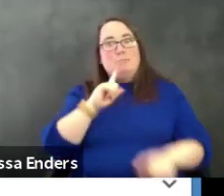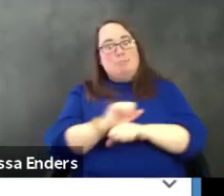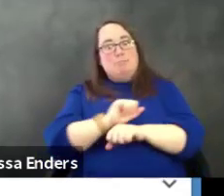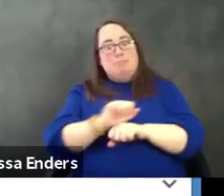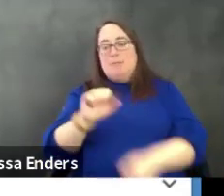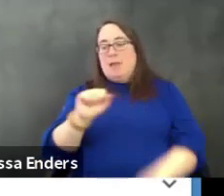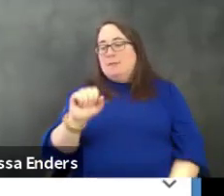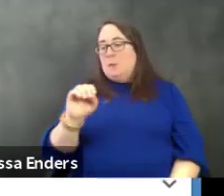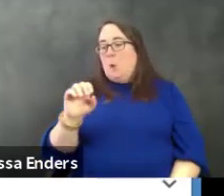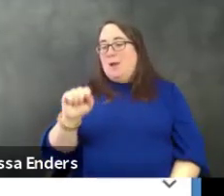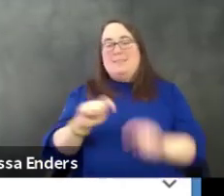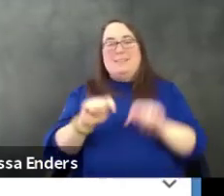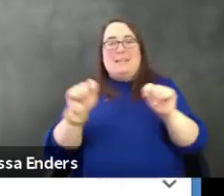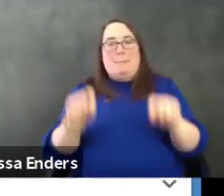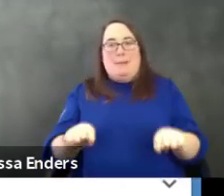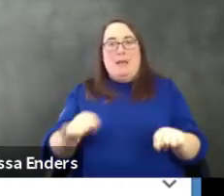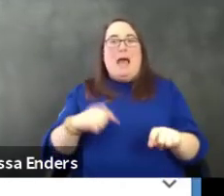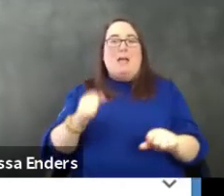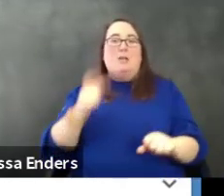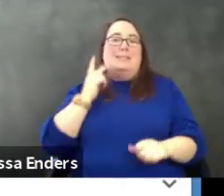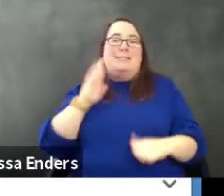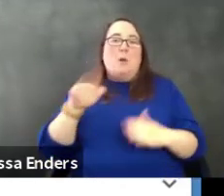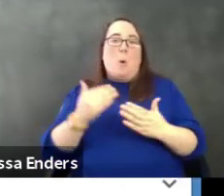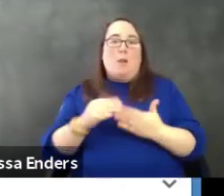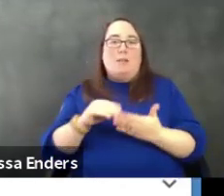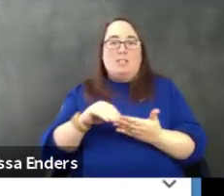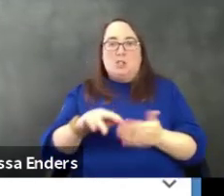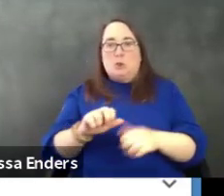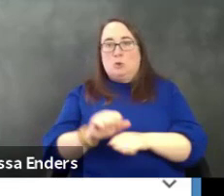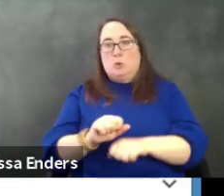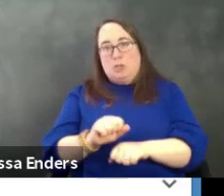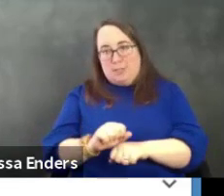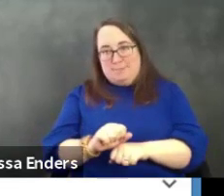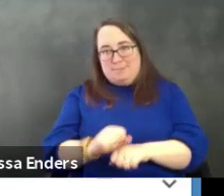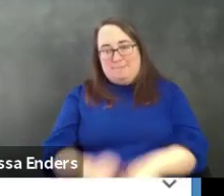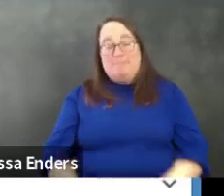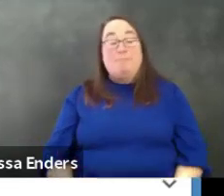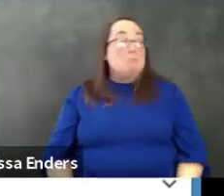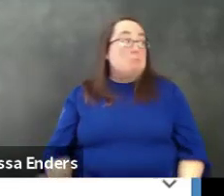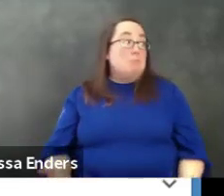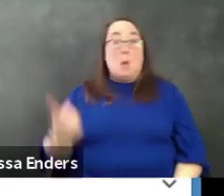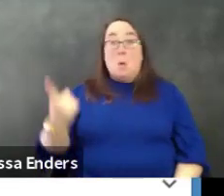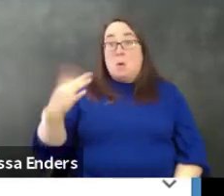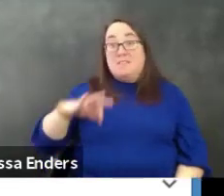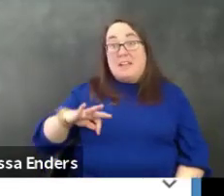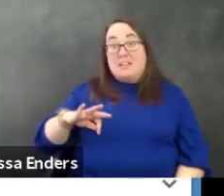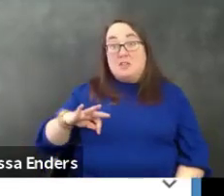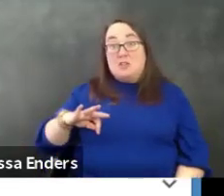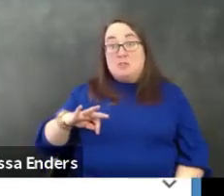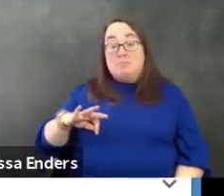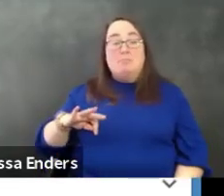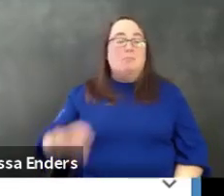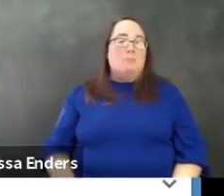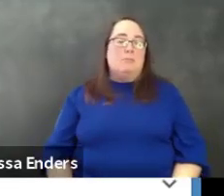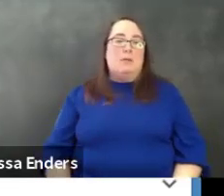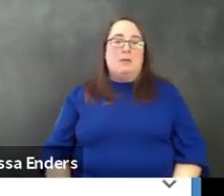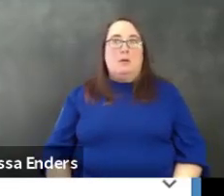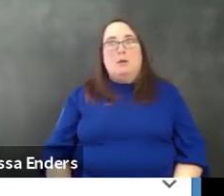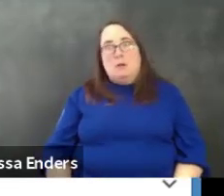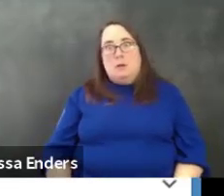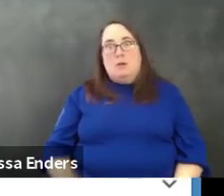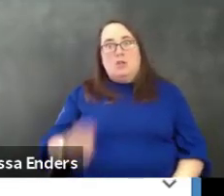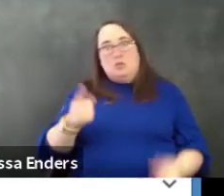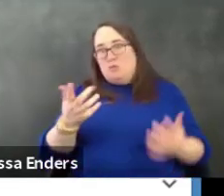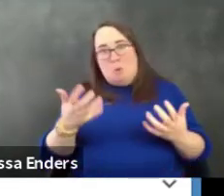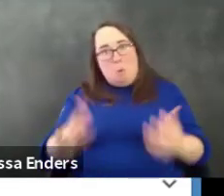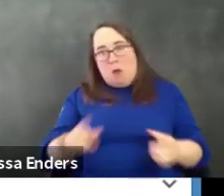template, I would see everybody's responses. The advantages of that might be, 1, you don't want to have to go in and click